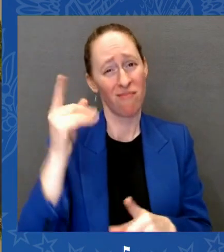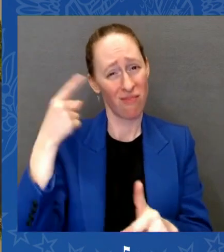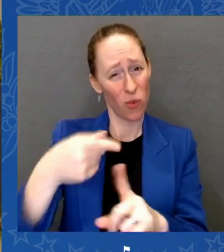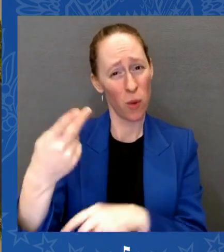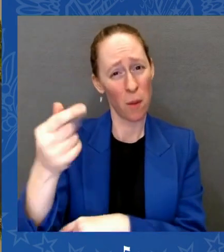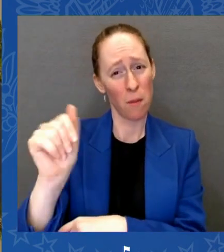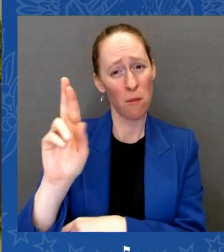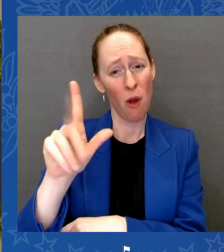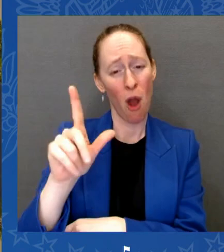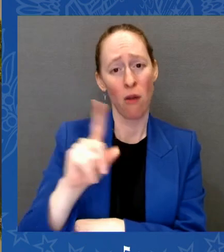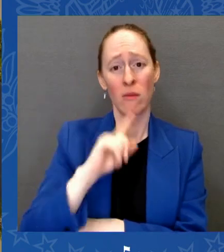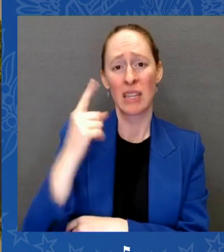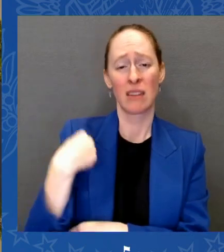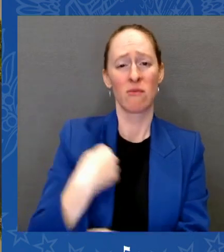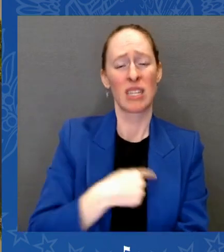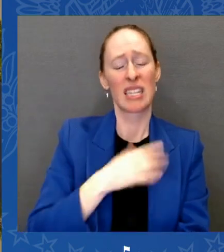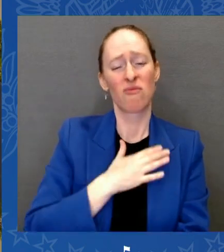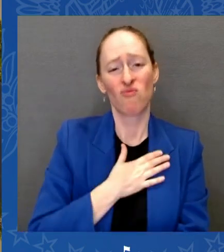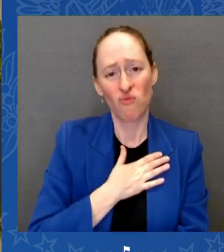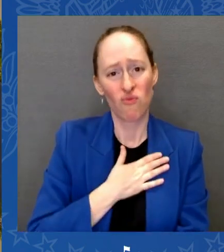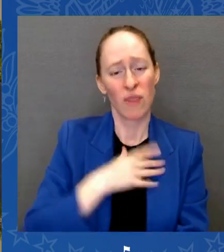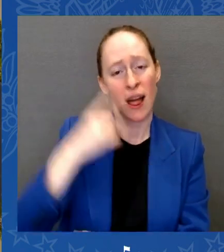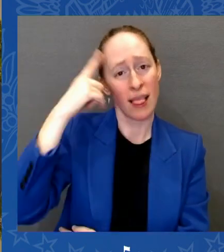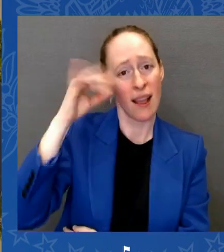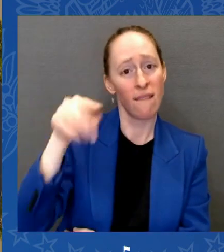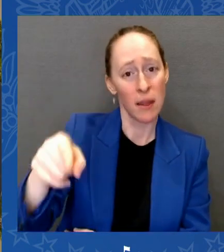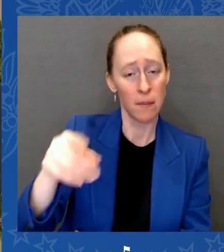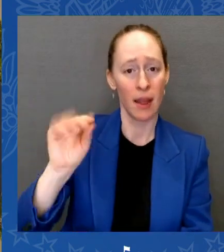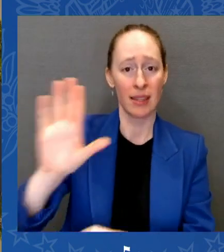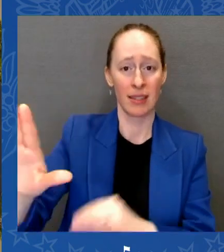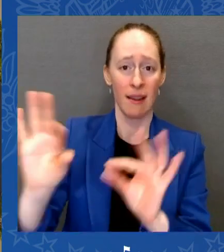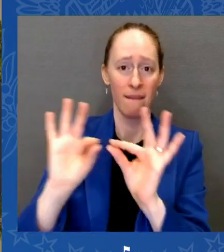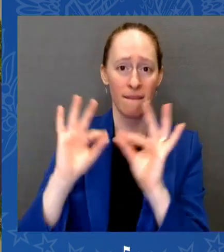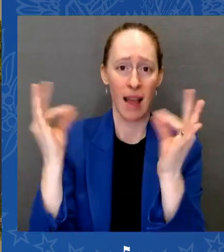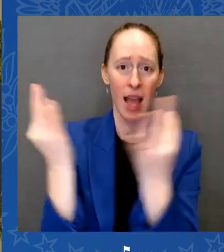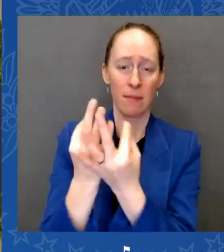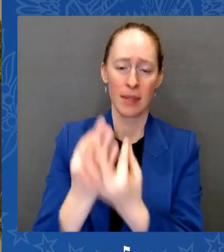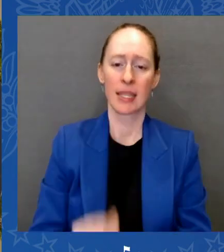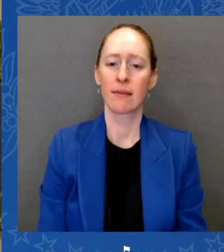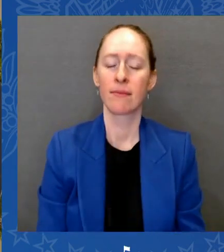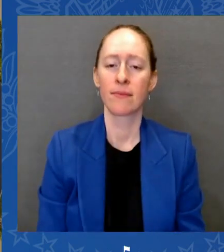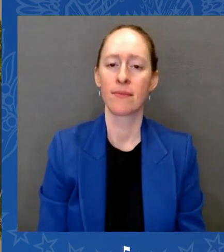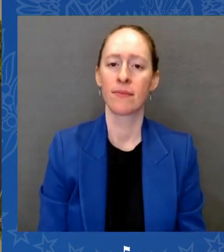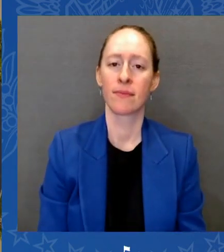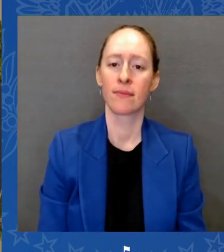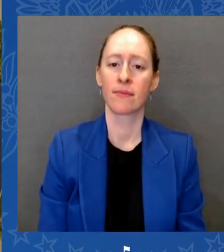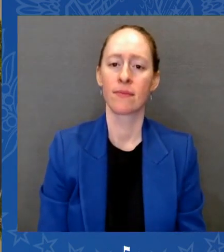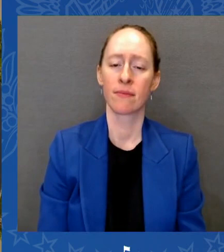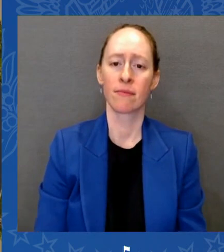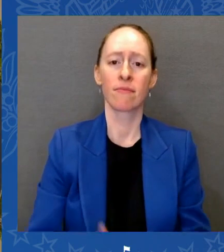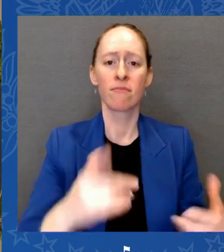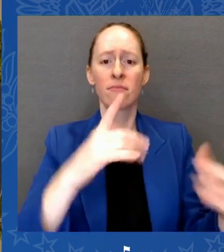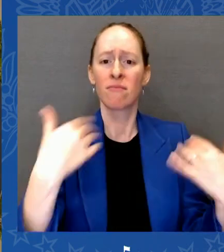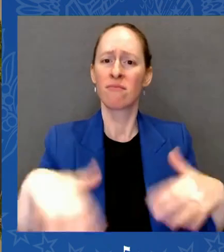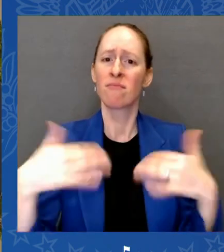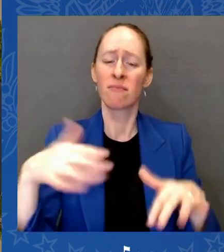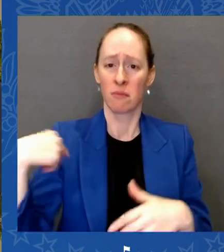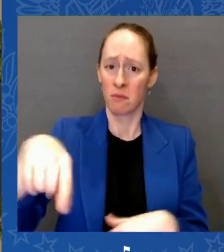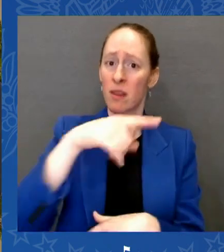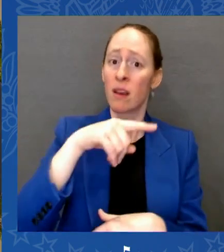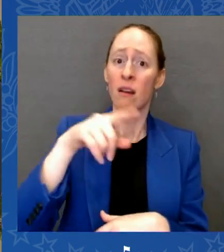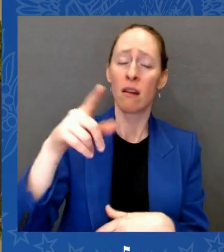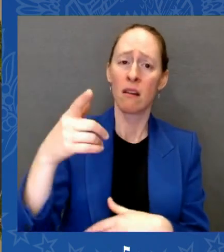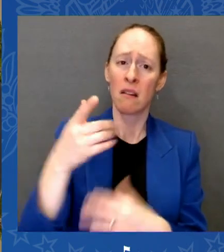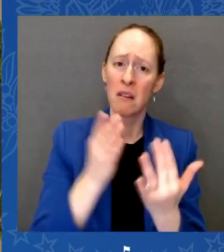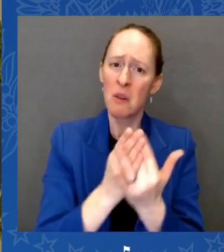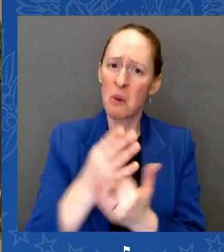out here who are enduring what I endured the last 9 months of missing tremendously their loved ones. So thank you everybody for